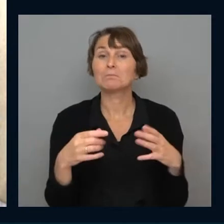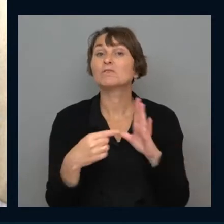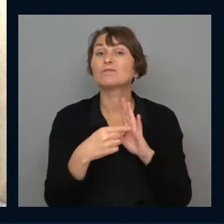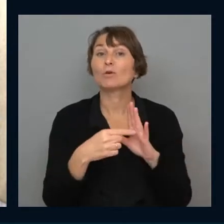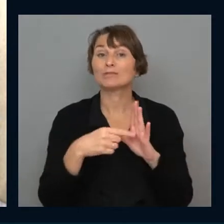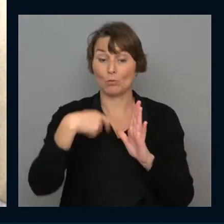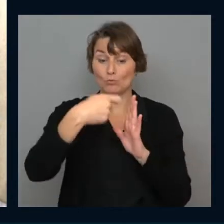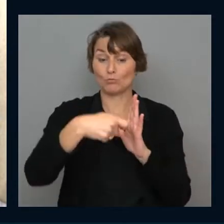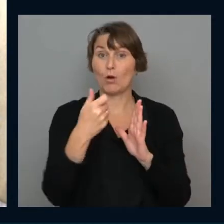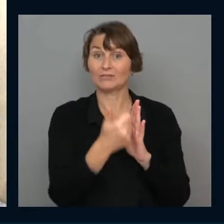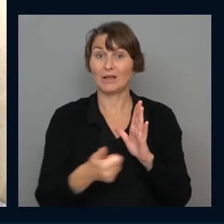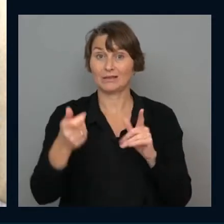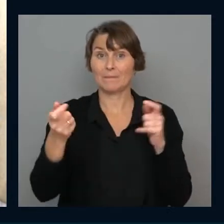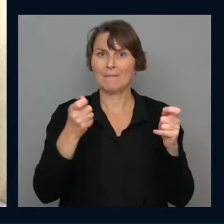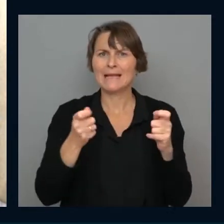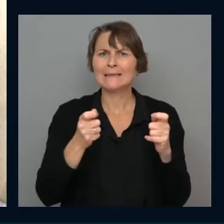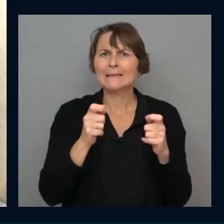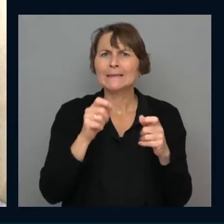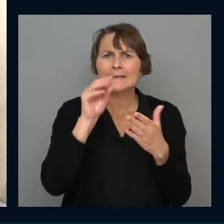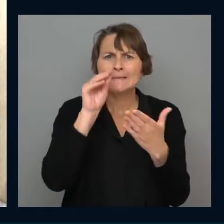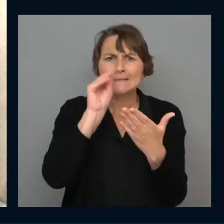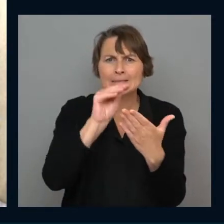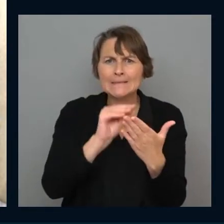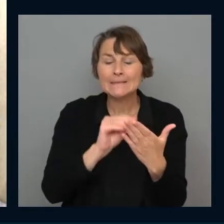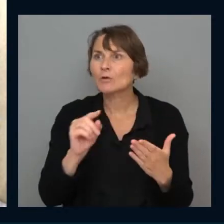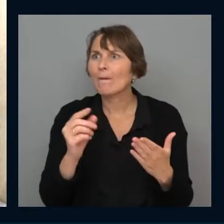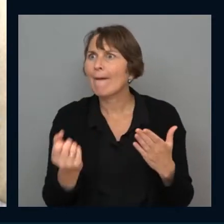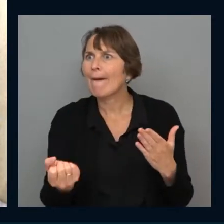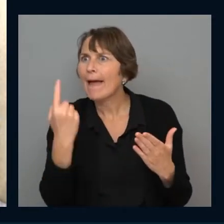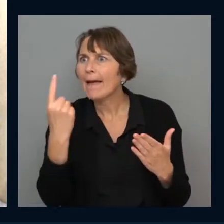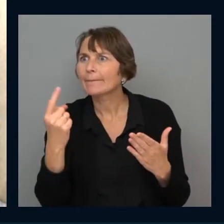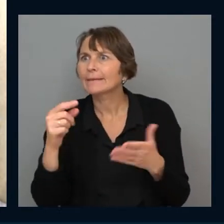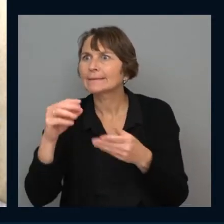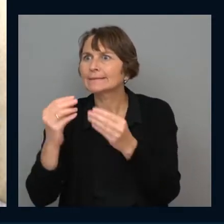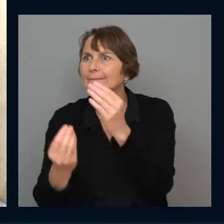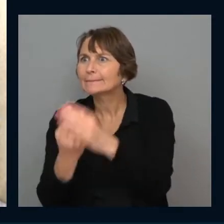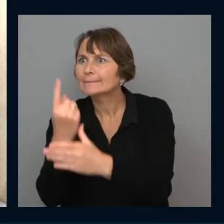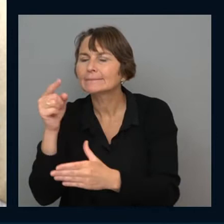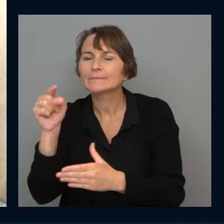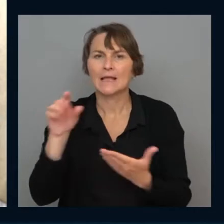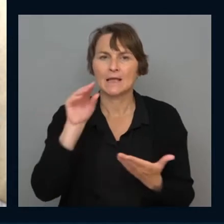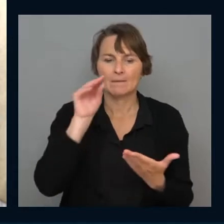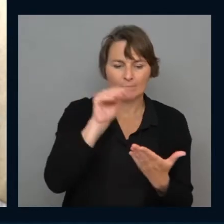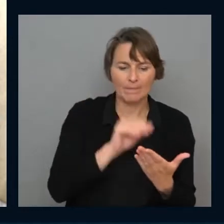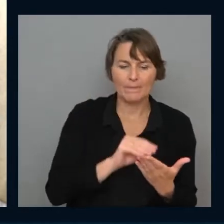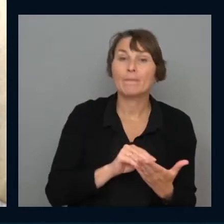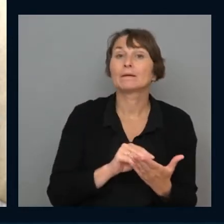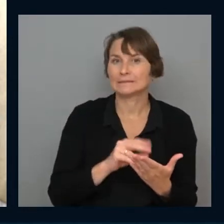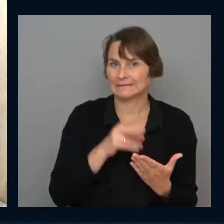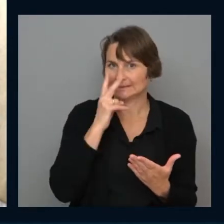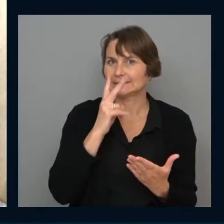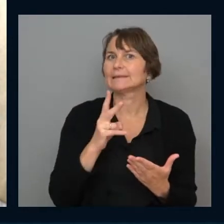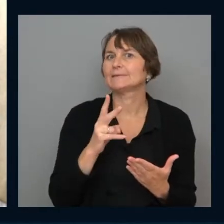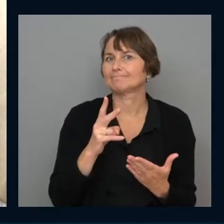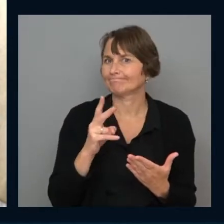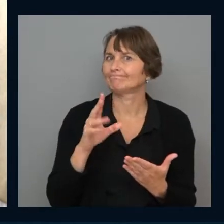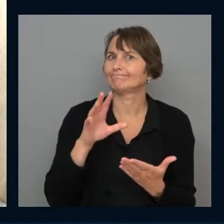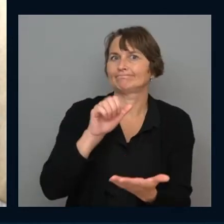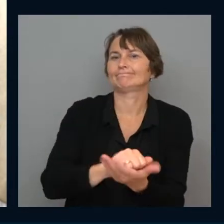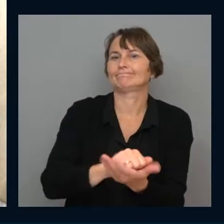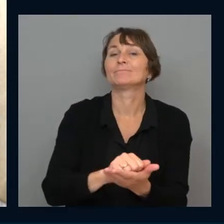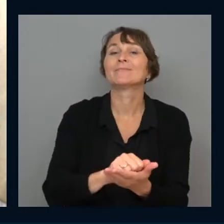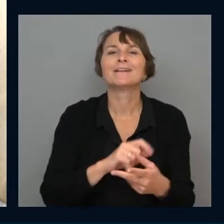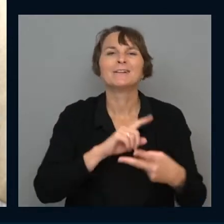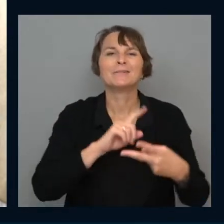some tracing on an issue that happened, that capability, we see that in boards. The other thing that I really love is having the